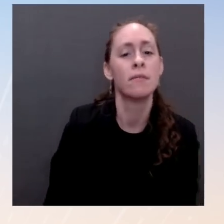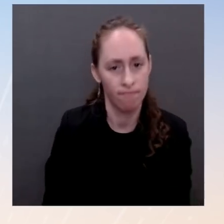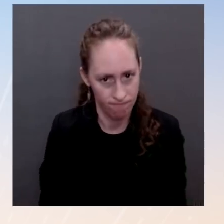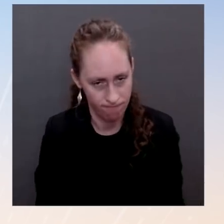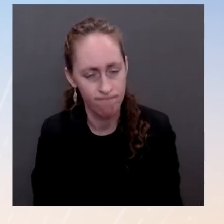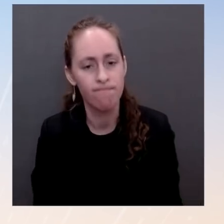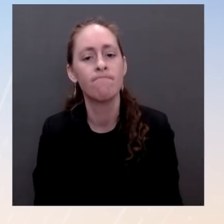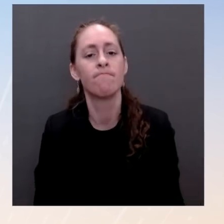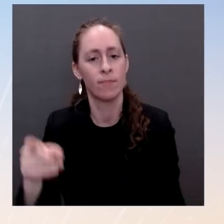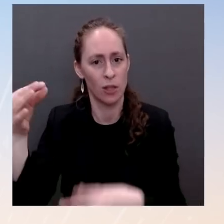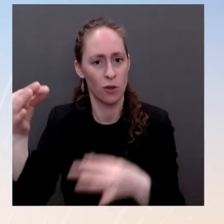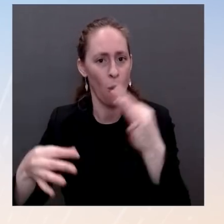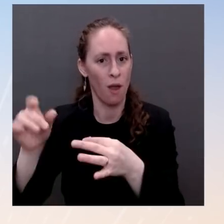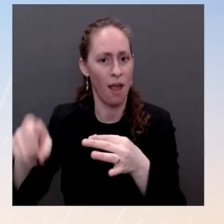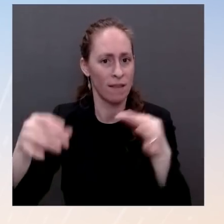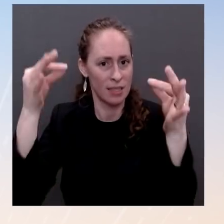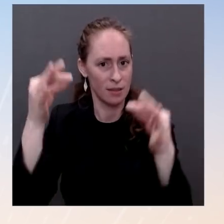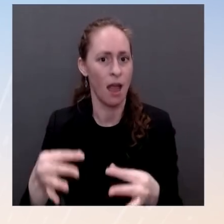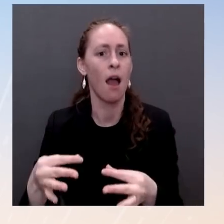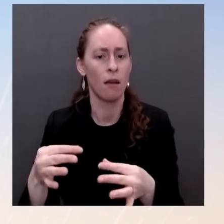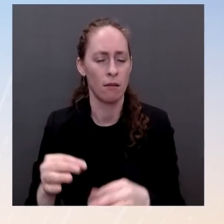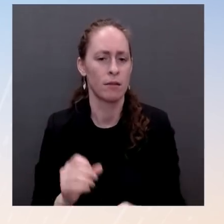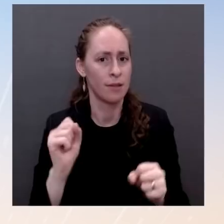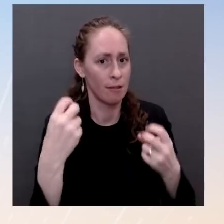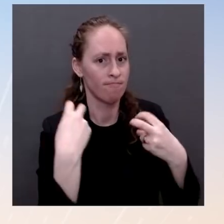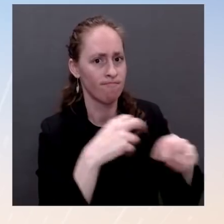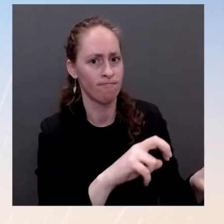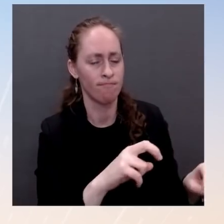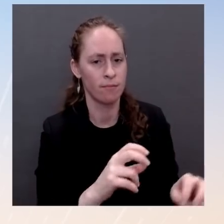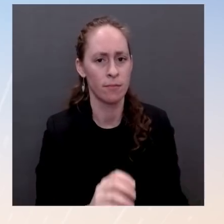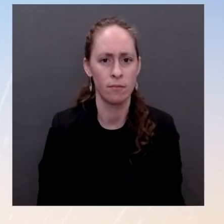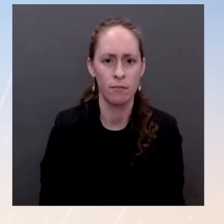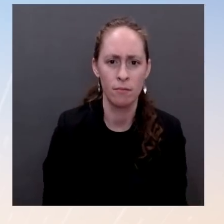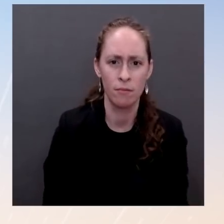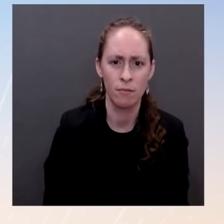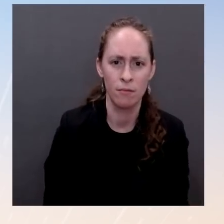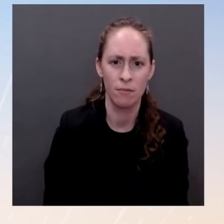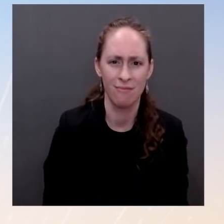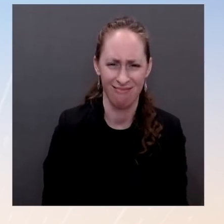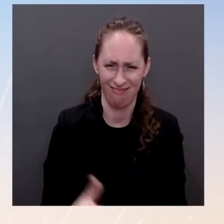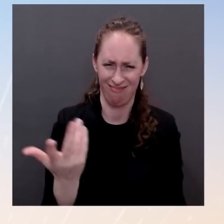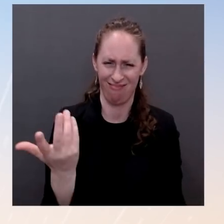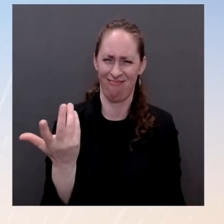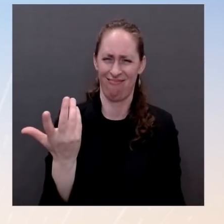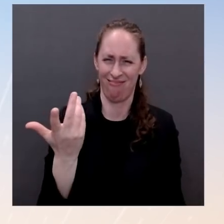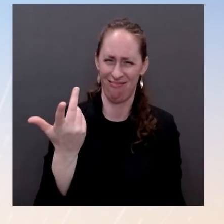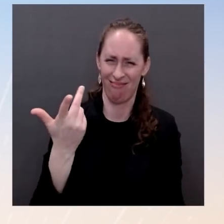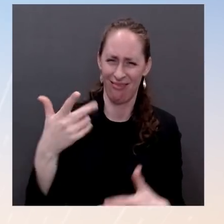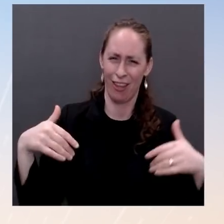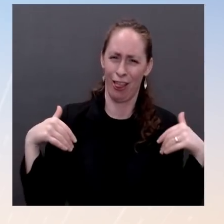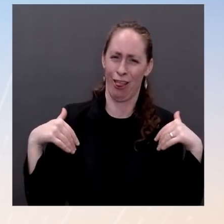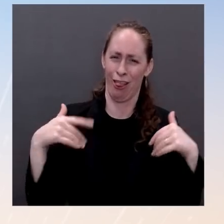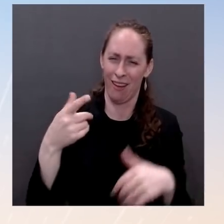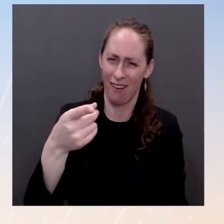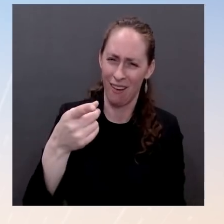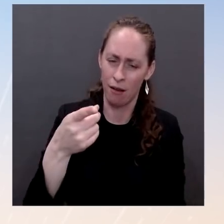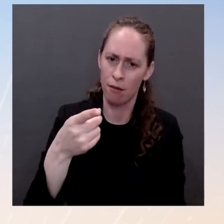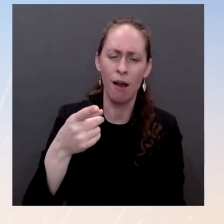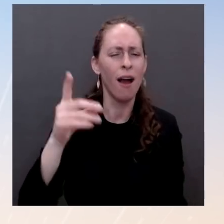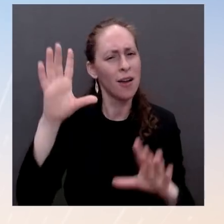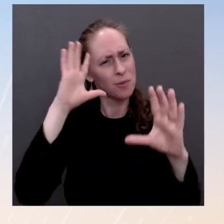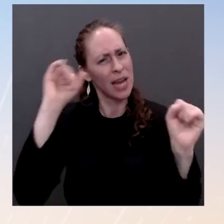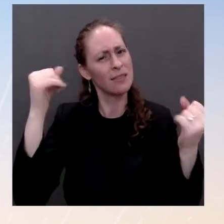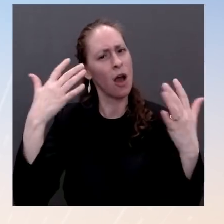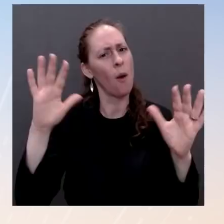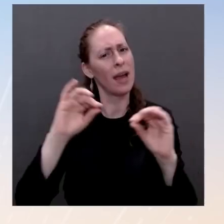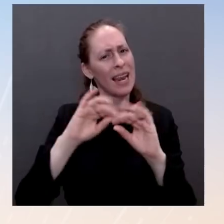How's that proactive then? He's making clear that he believes that half of the funding should go to the Afghan people for humanitarian purposes. Thanks,